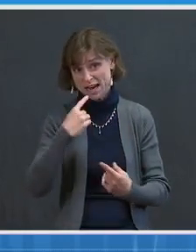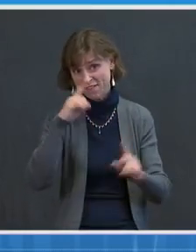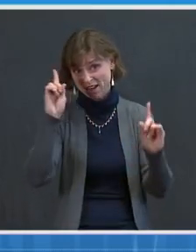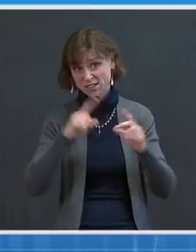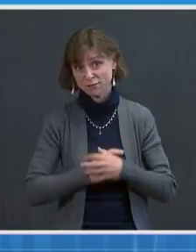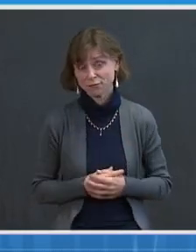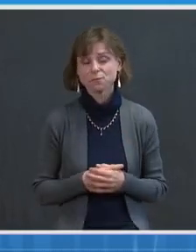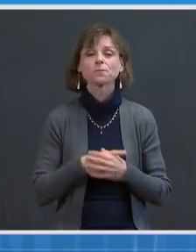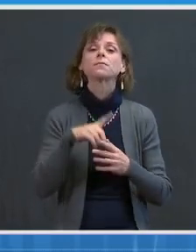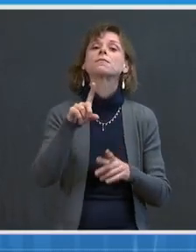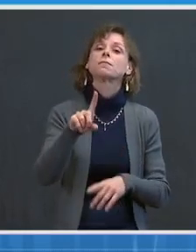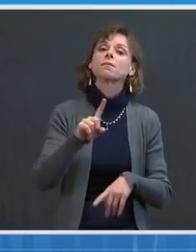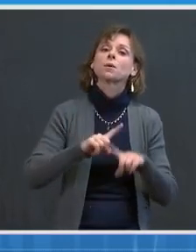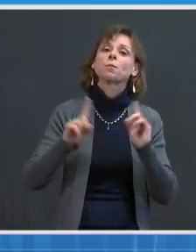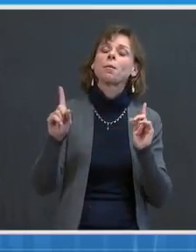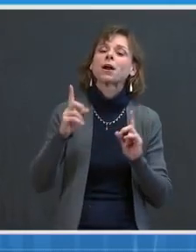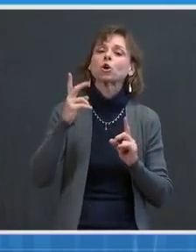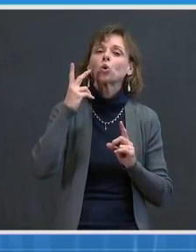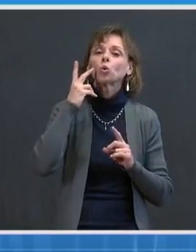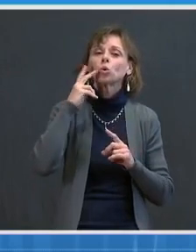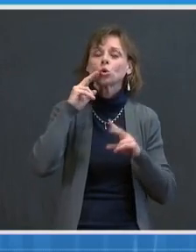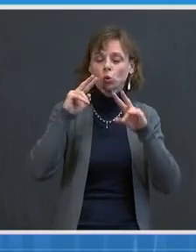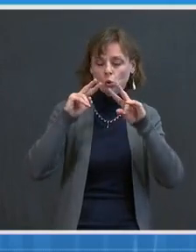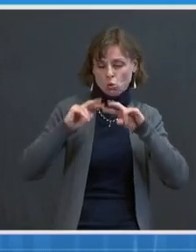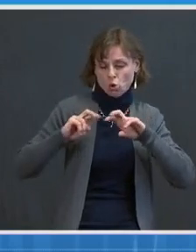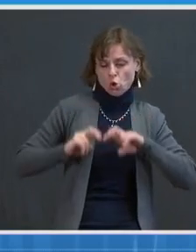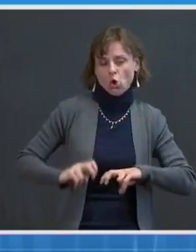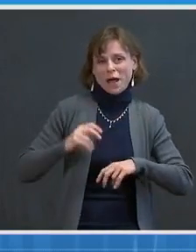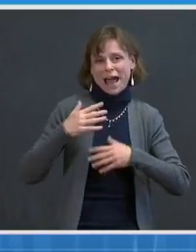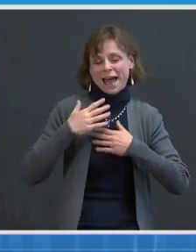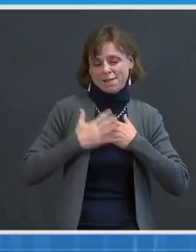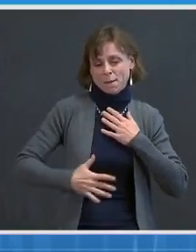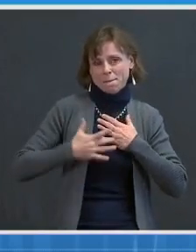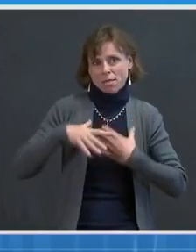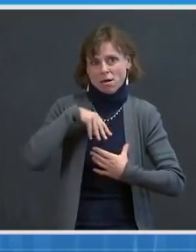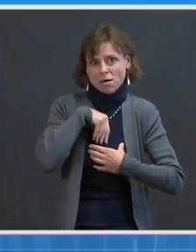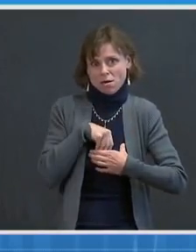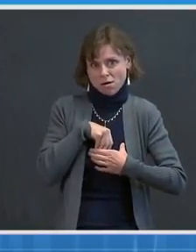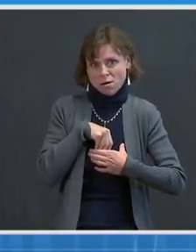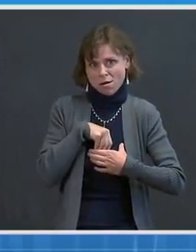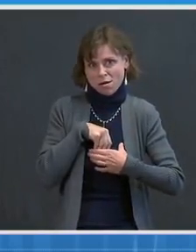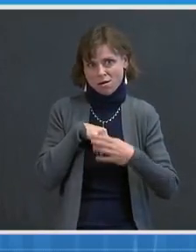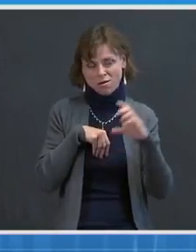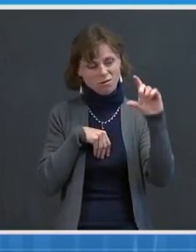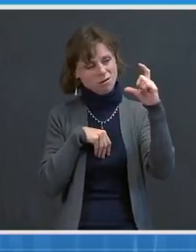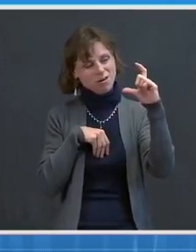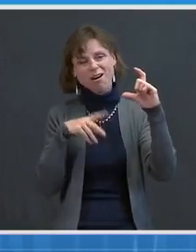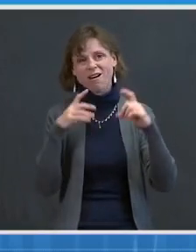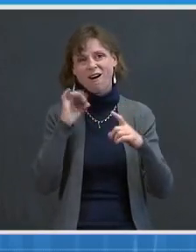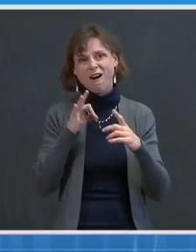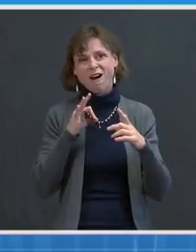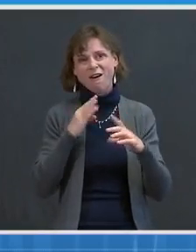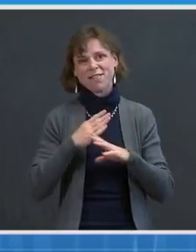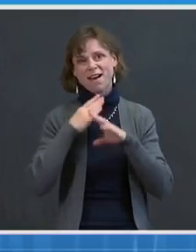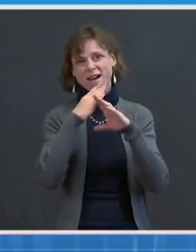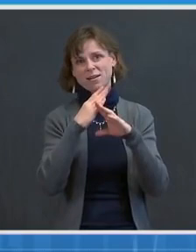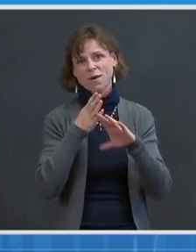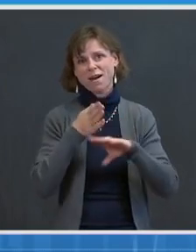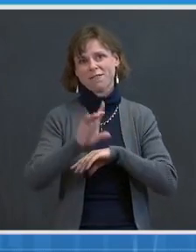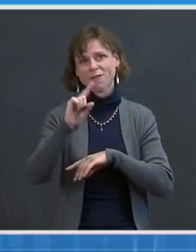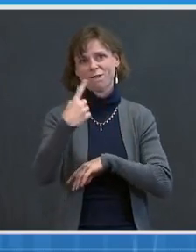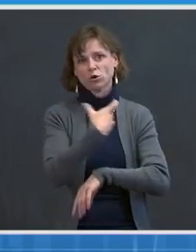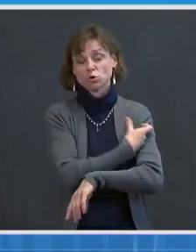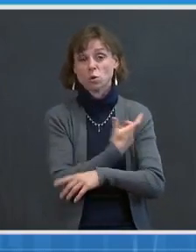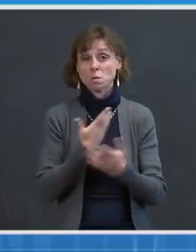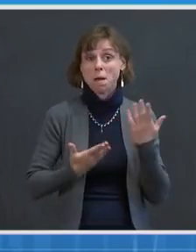at the titers of the antibody following the first dose, they may be good enough to do a degree of